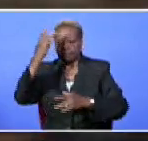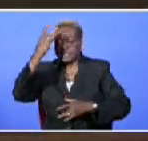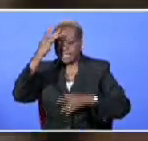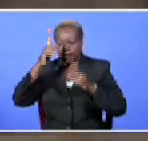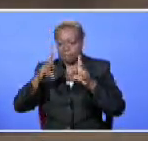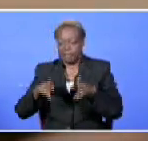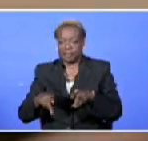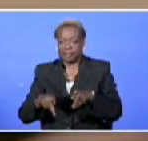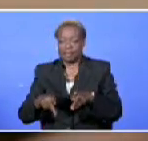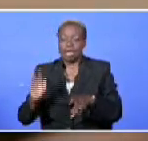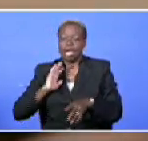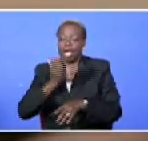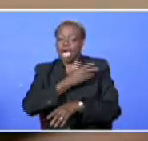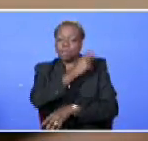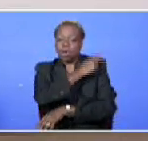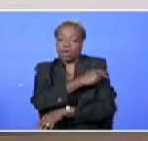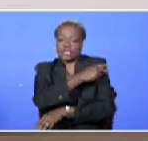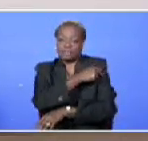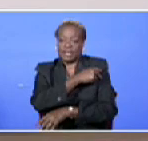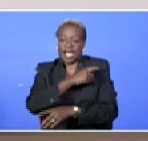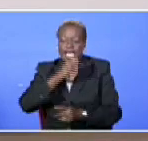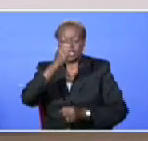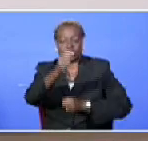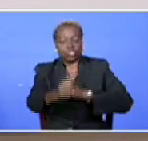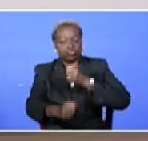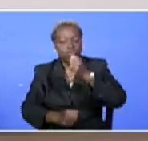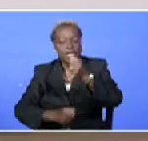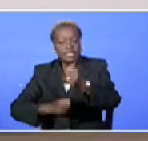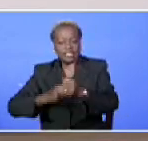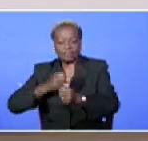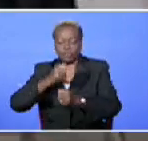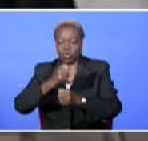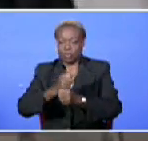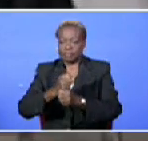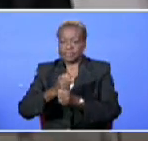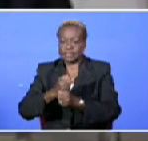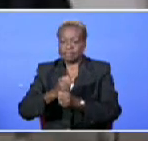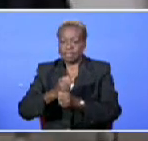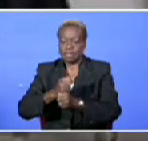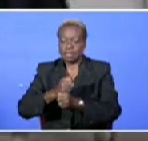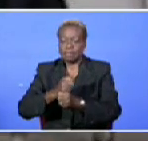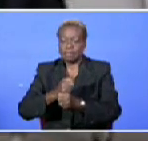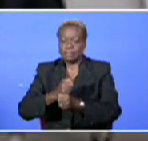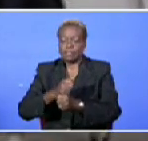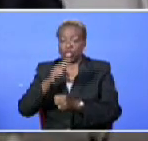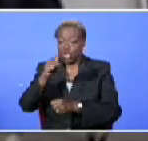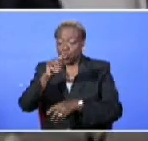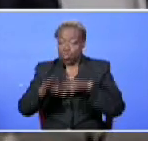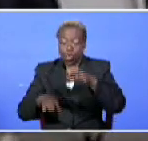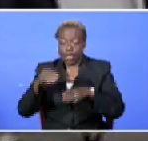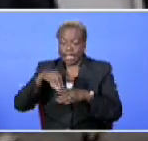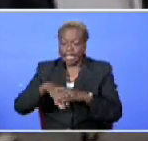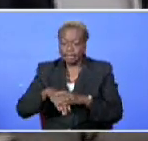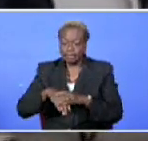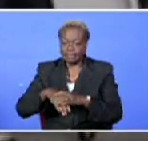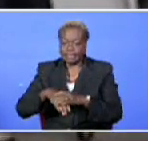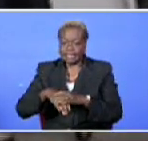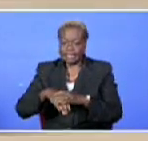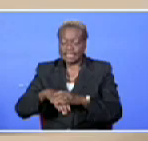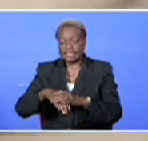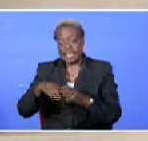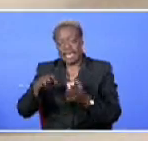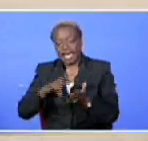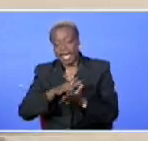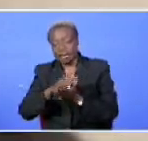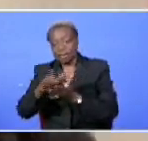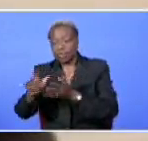so our hospital has really transformed the whole look of it, basically. I mean, you walk in and it's like airport security. You have to go